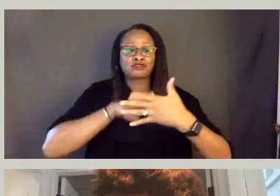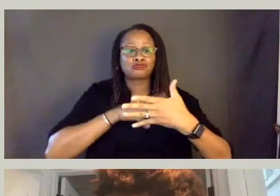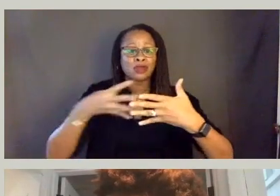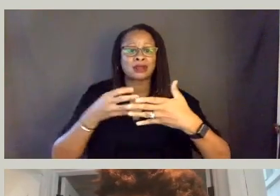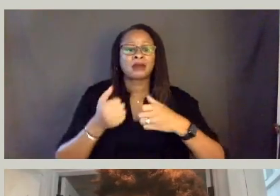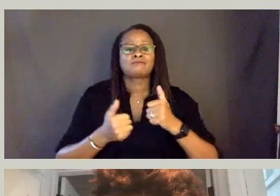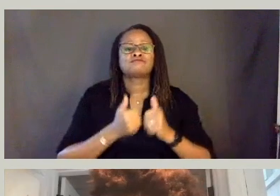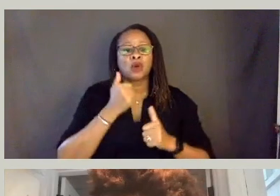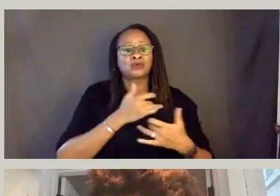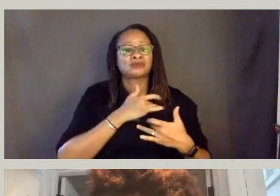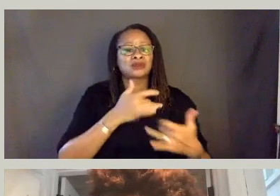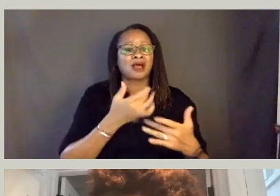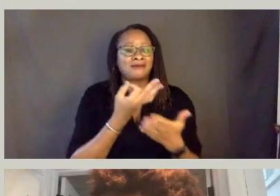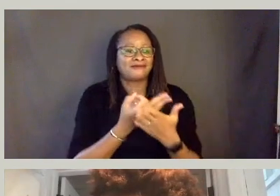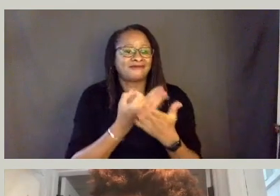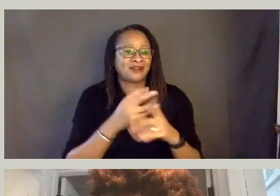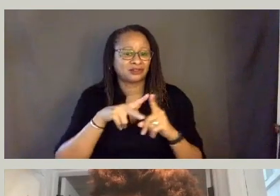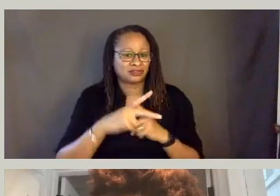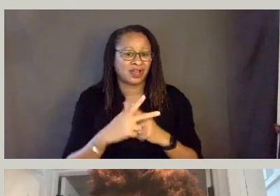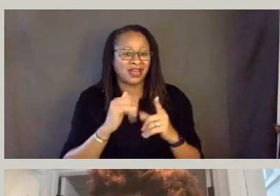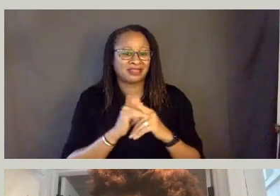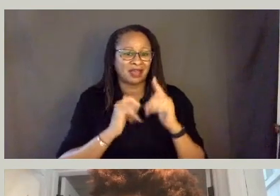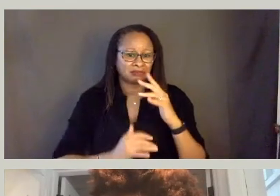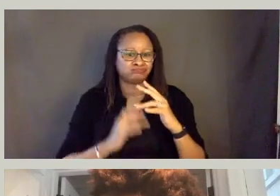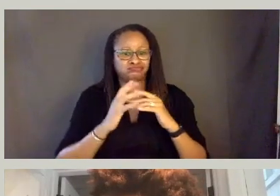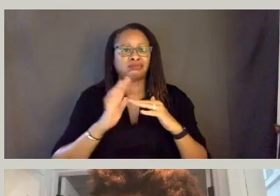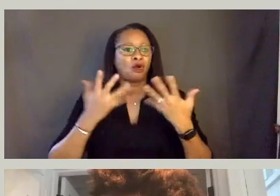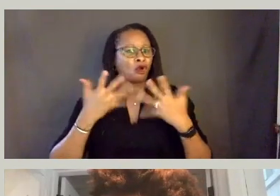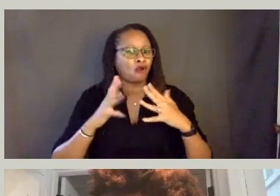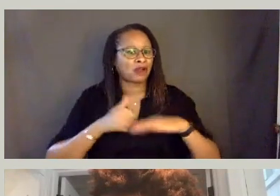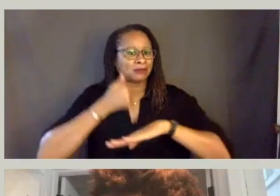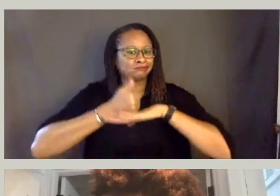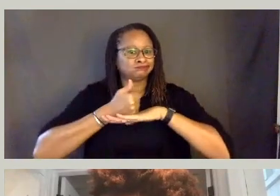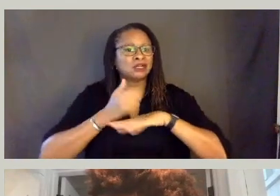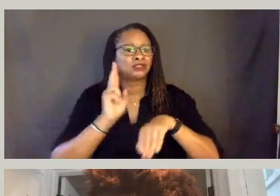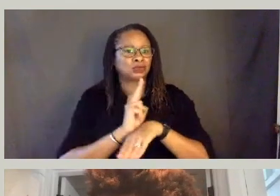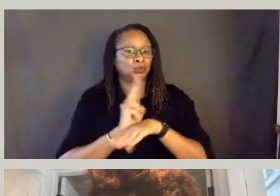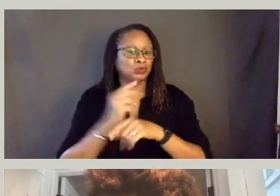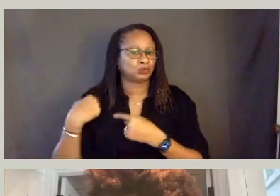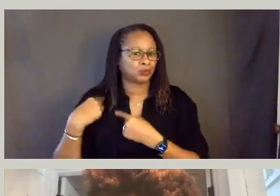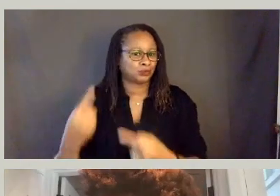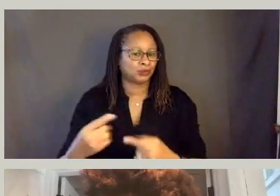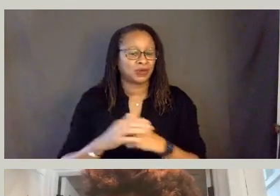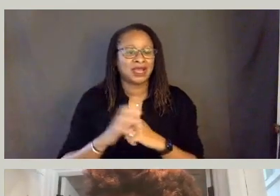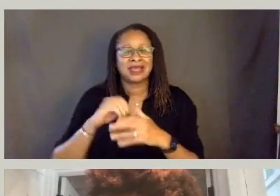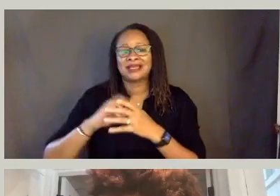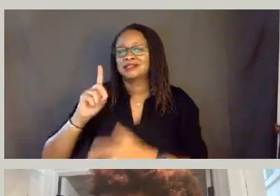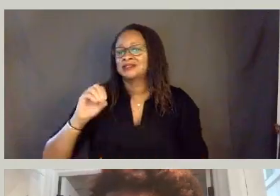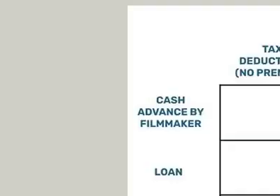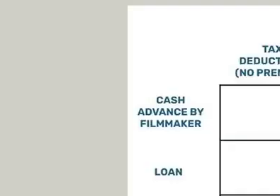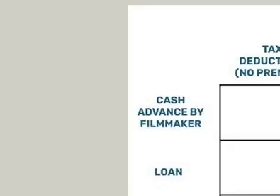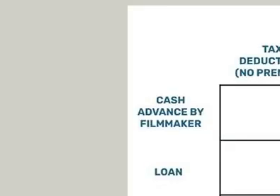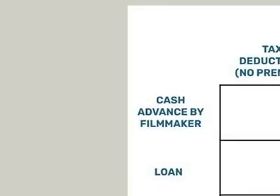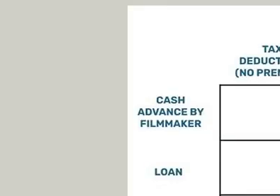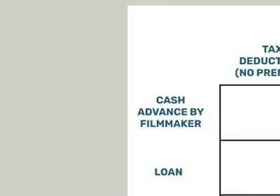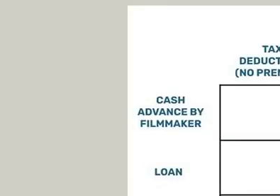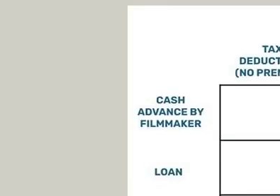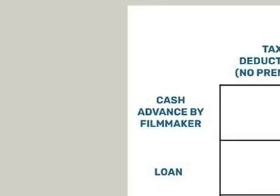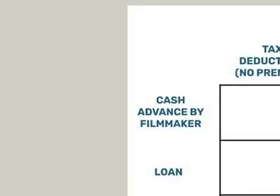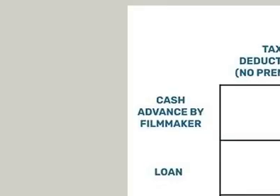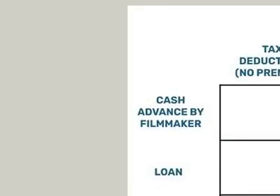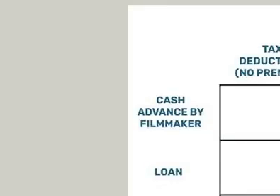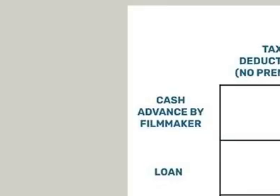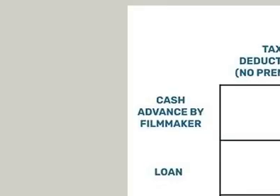common financing tools that are emerging or are already commonly used in documentary films. So I think if we can pull up the